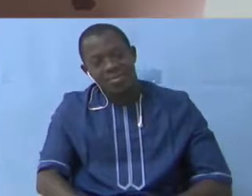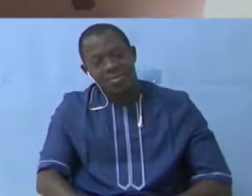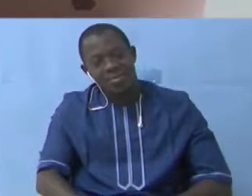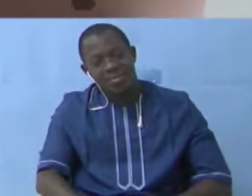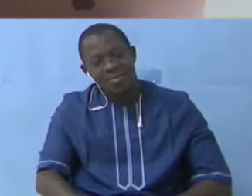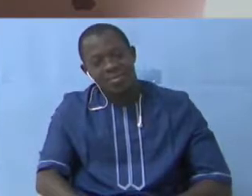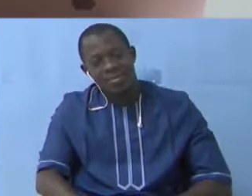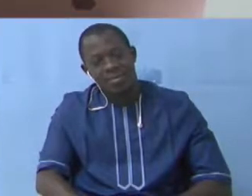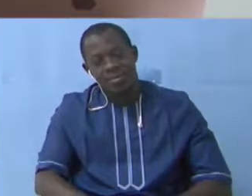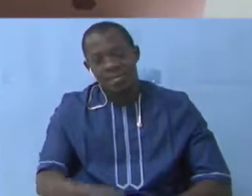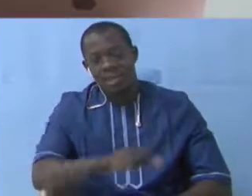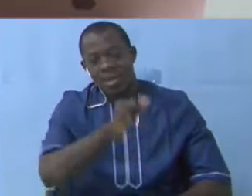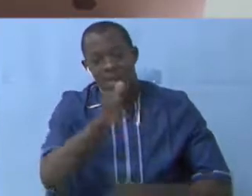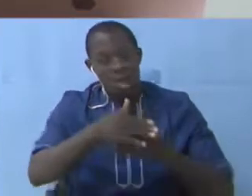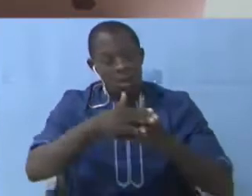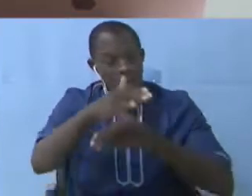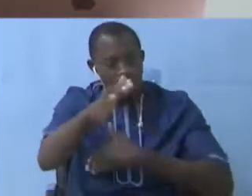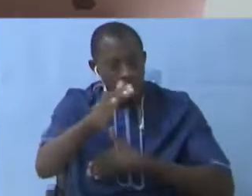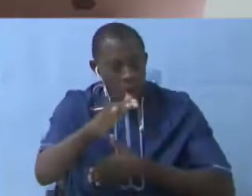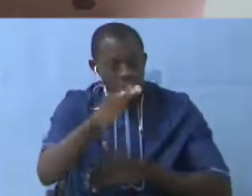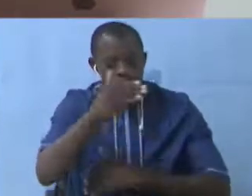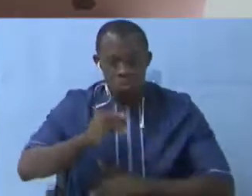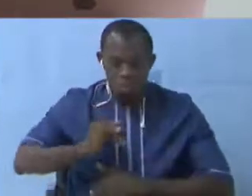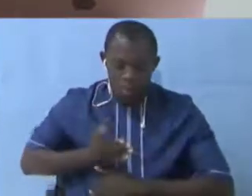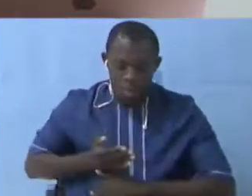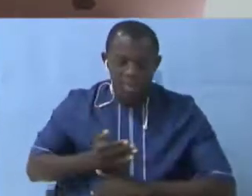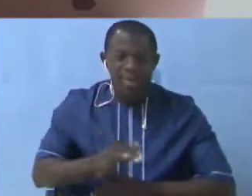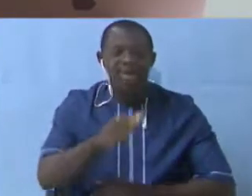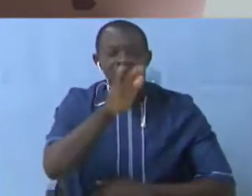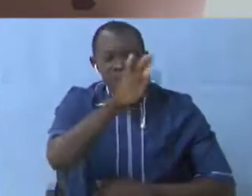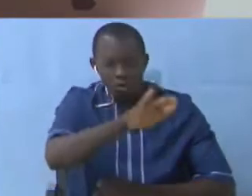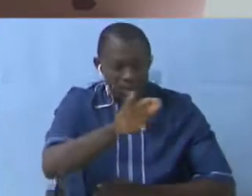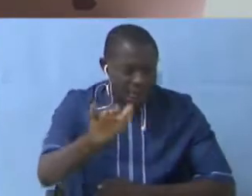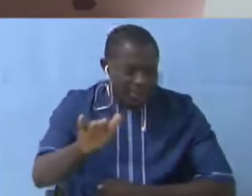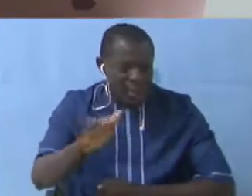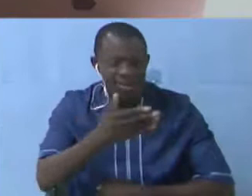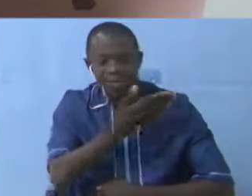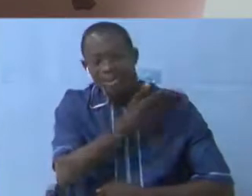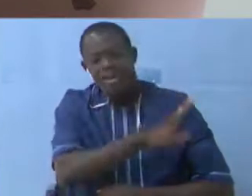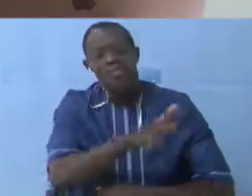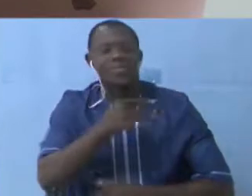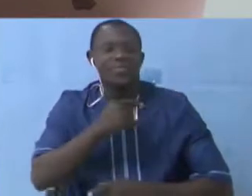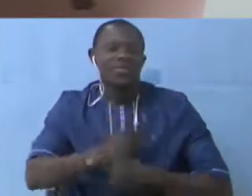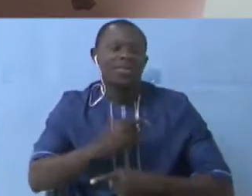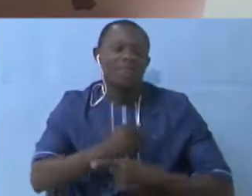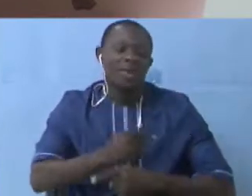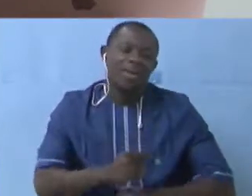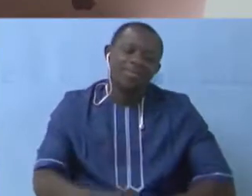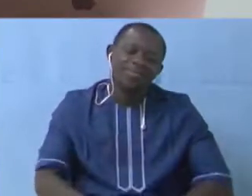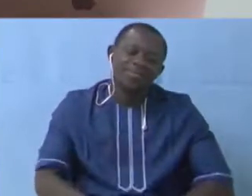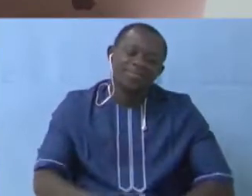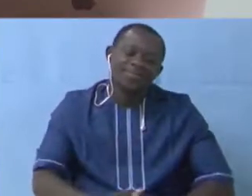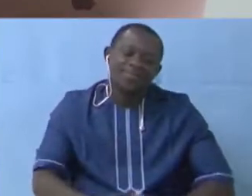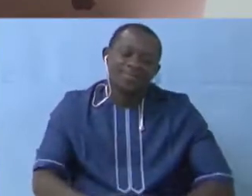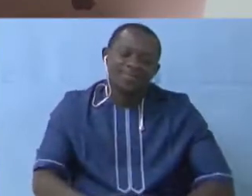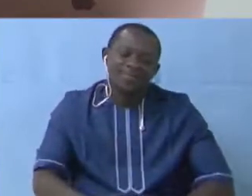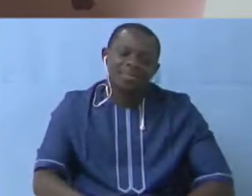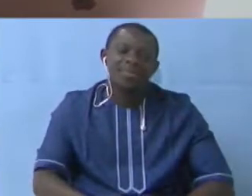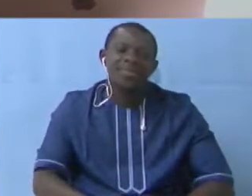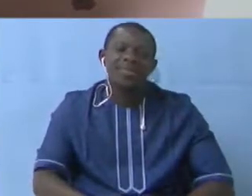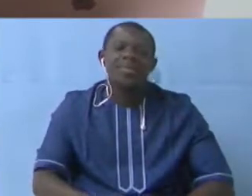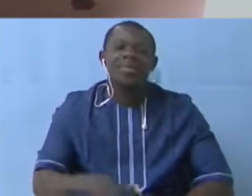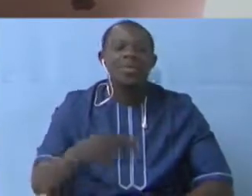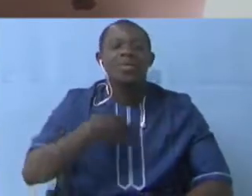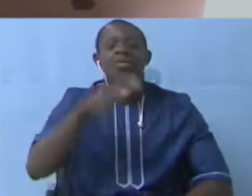women, children left this country. Jigéen yu ci bari ak gune yu ndaw génnoon nañ génn réew mi. Seek refuge